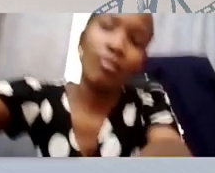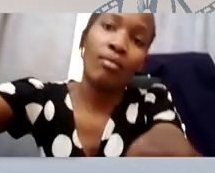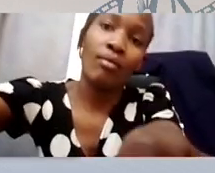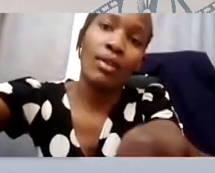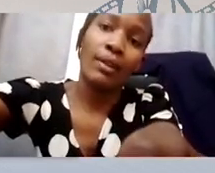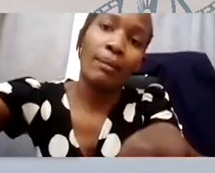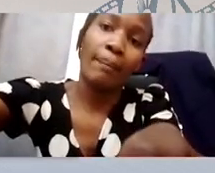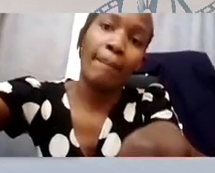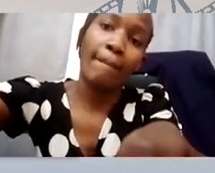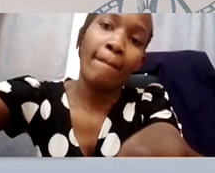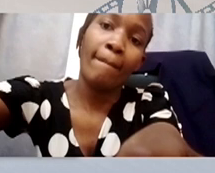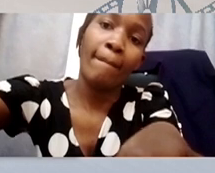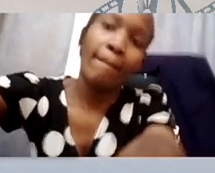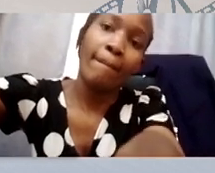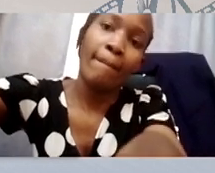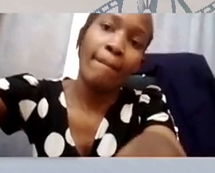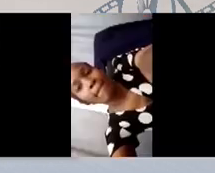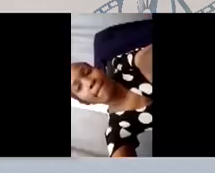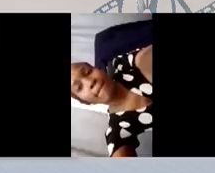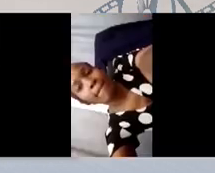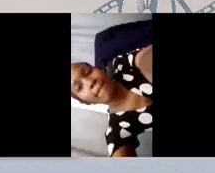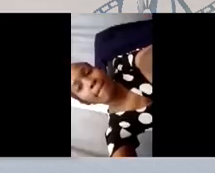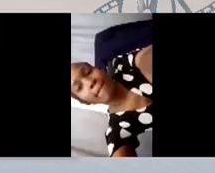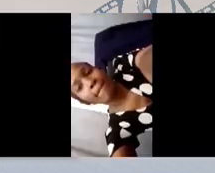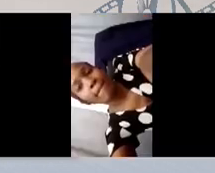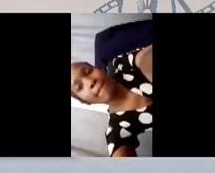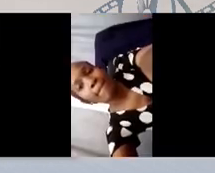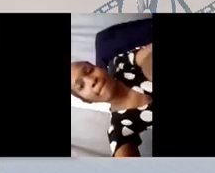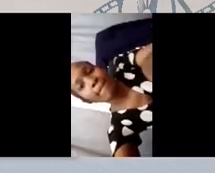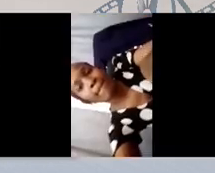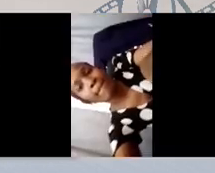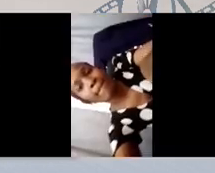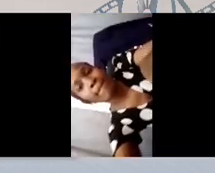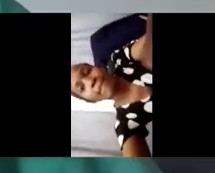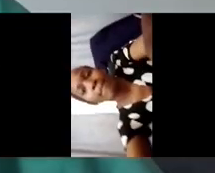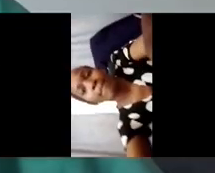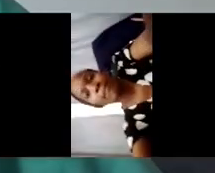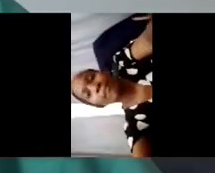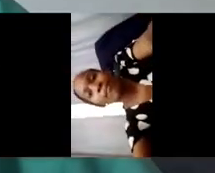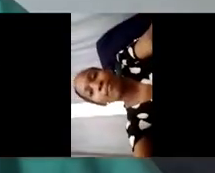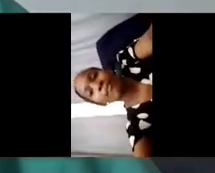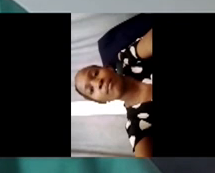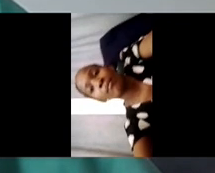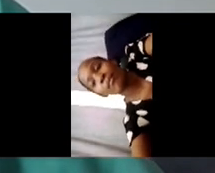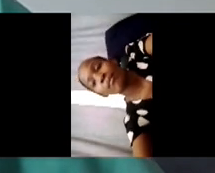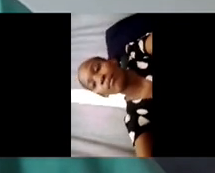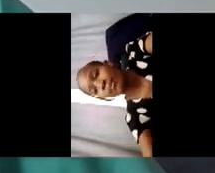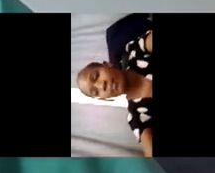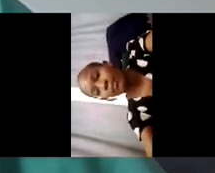I play a lot of volleyball. I play a lot of football. I do a lot of running of late.